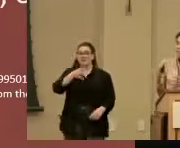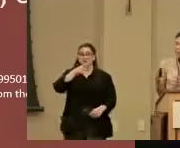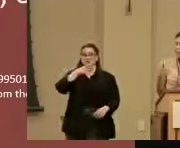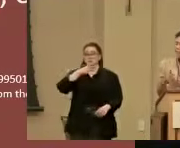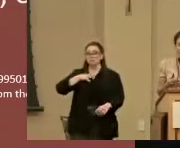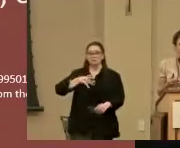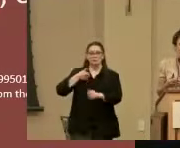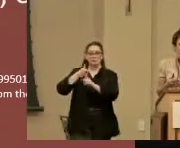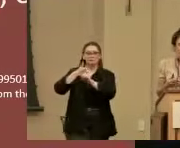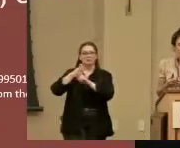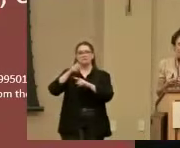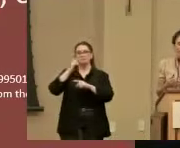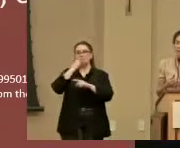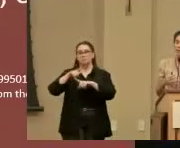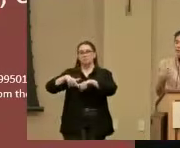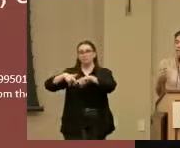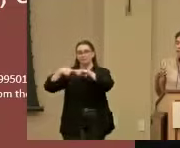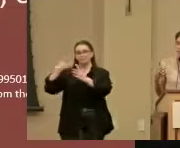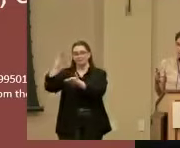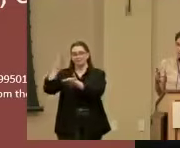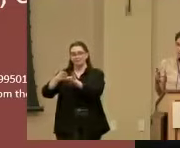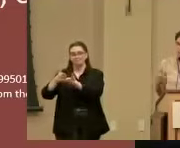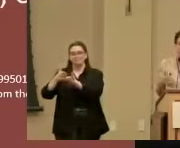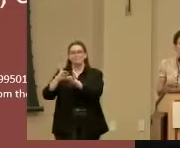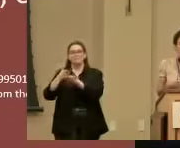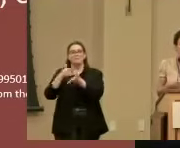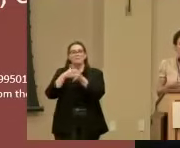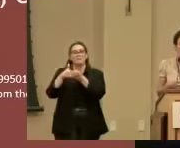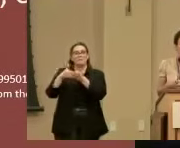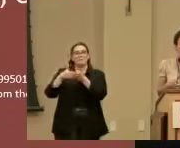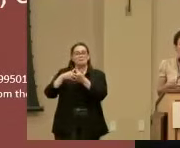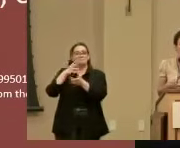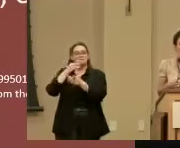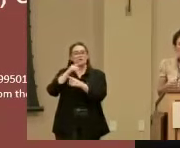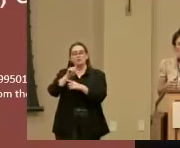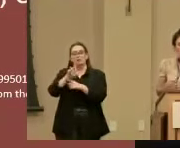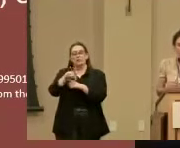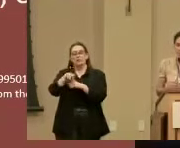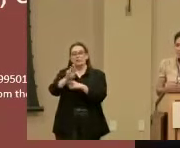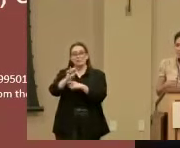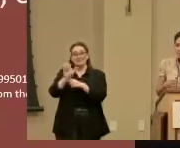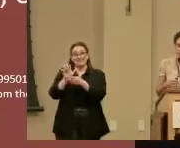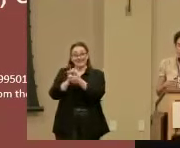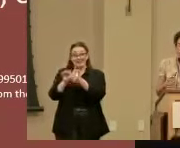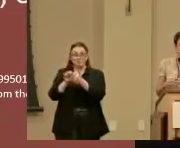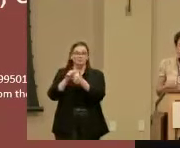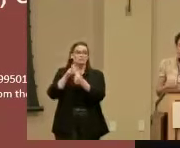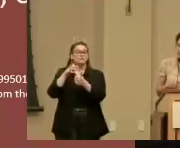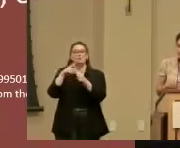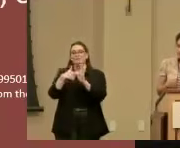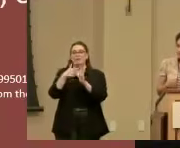do very clearly have an increased risk of lupus damage, which is chronic changes from lupus,